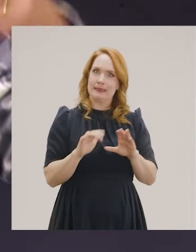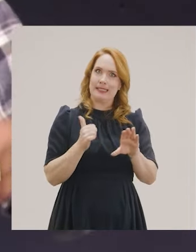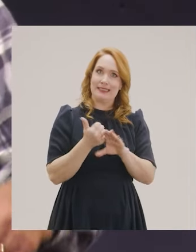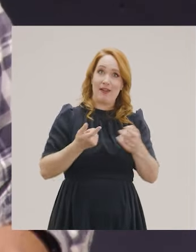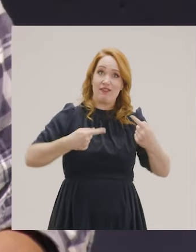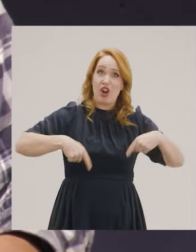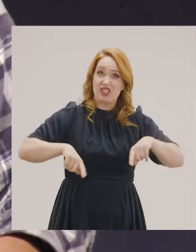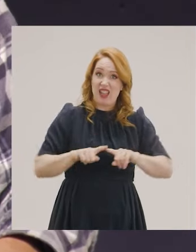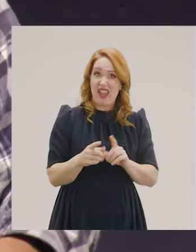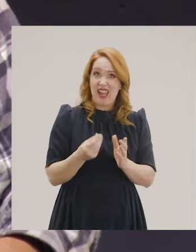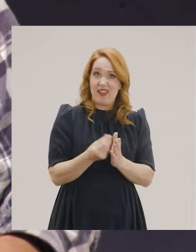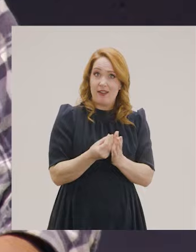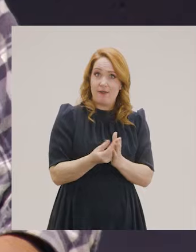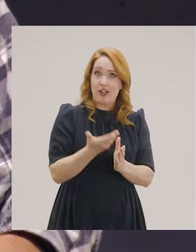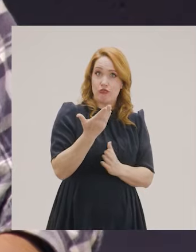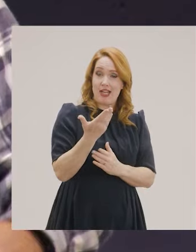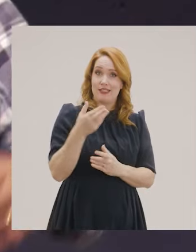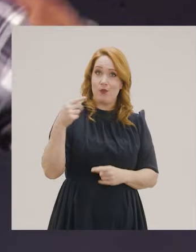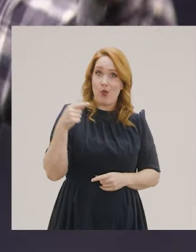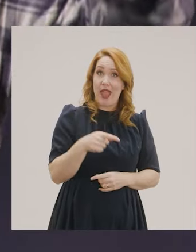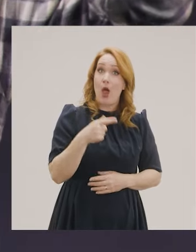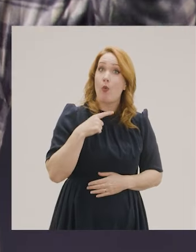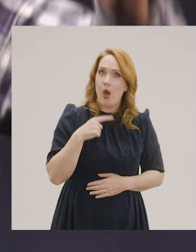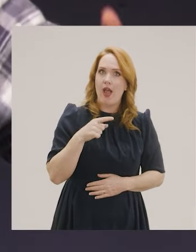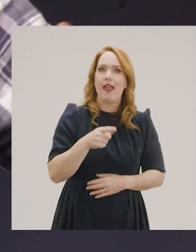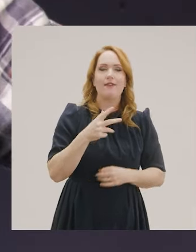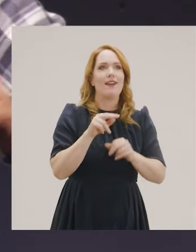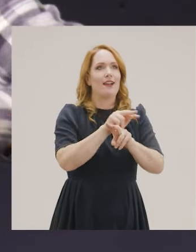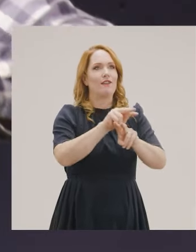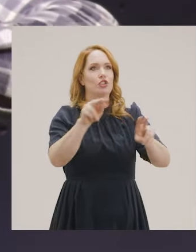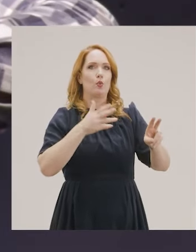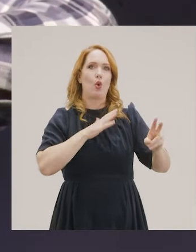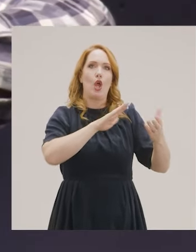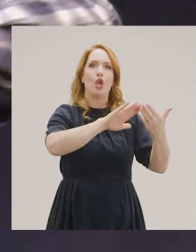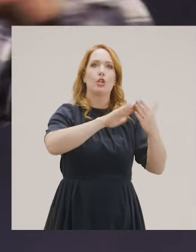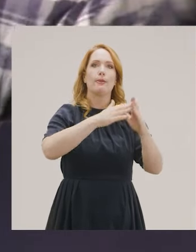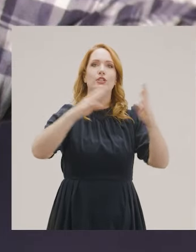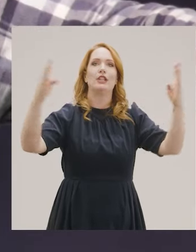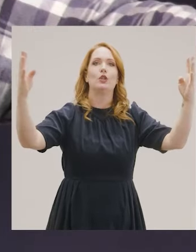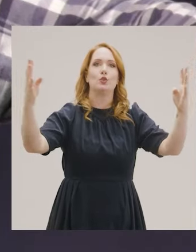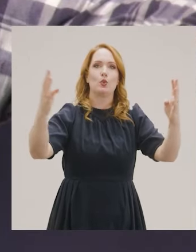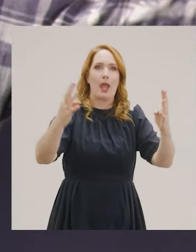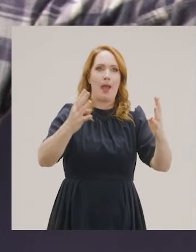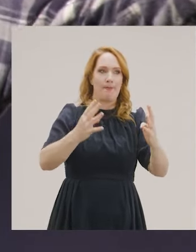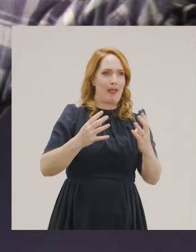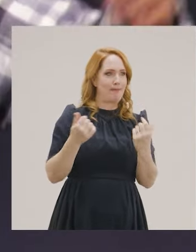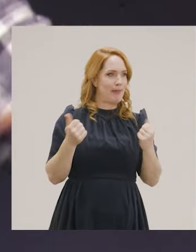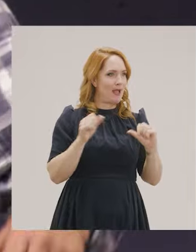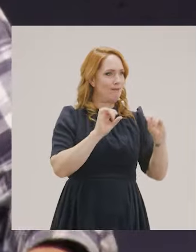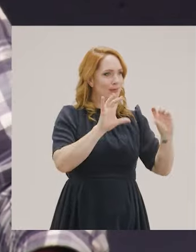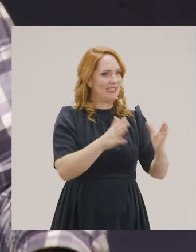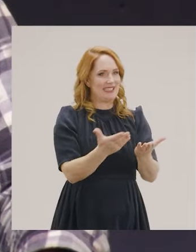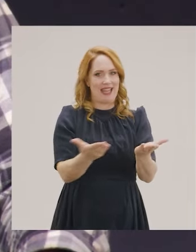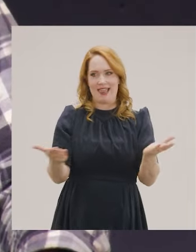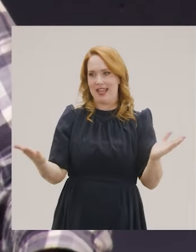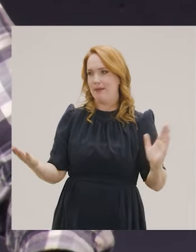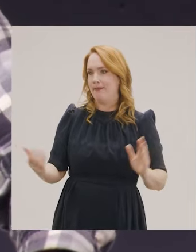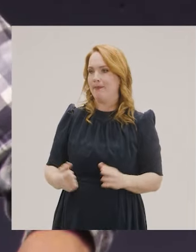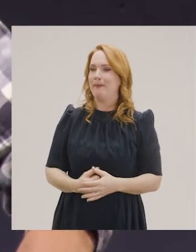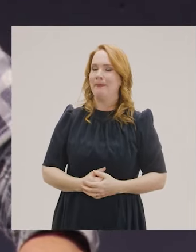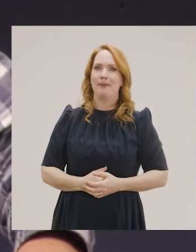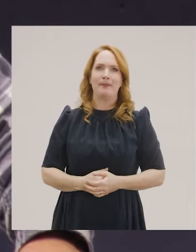been all been fitted out. And they're raising money because they have a vision that they want people in the community to come in and be blessed. And